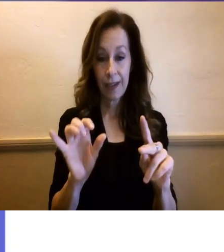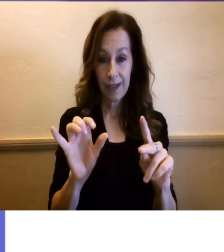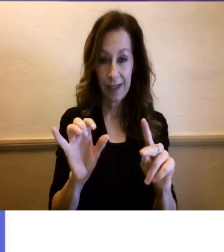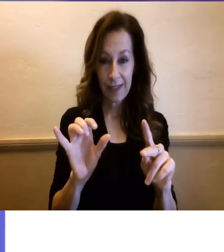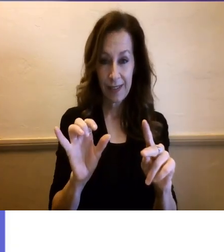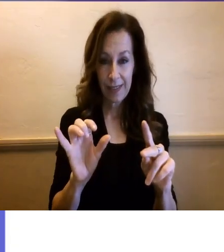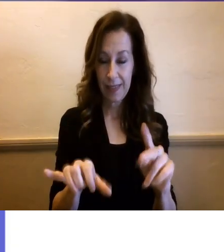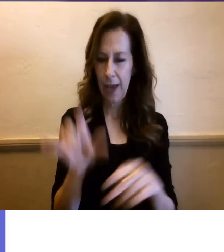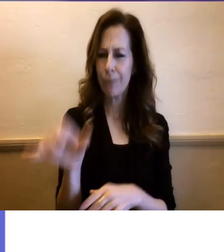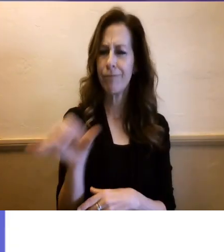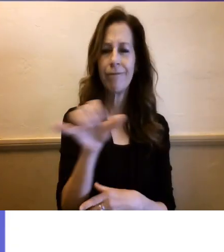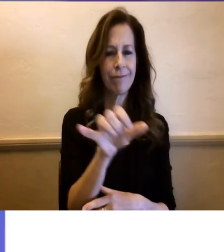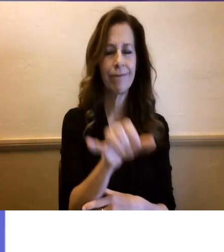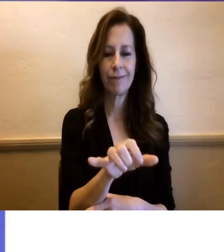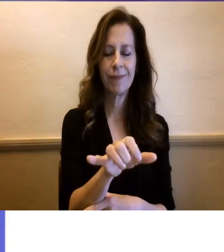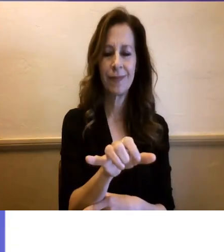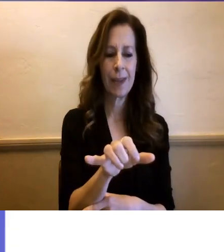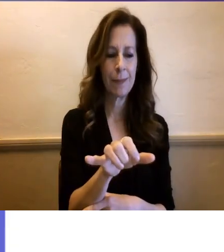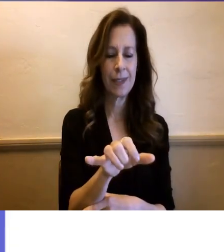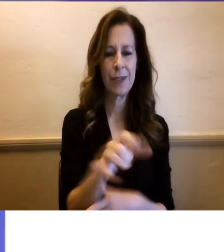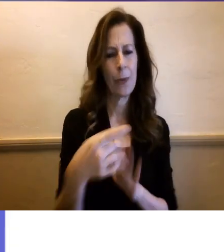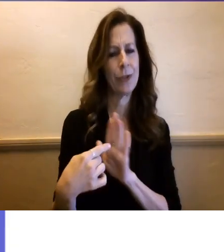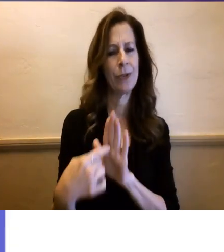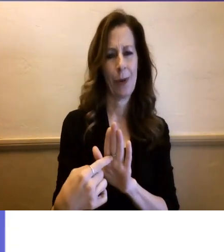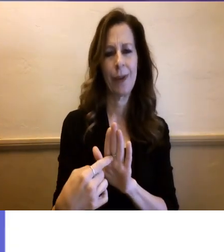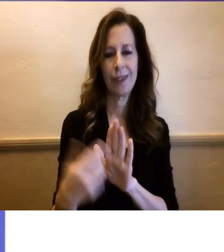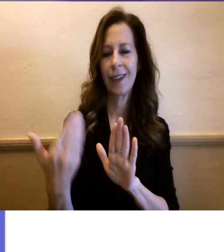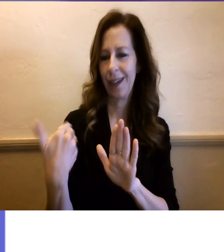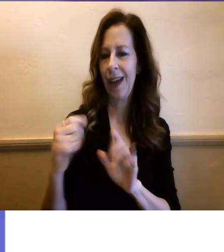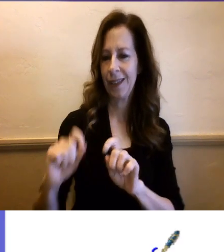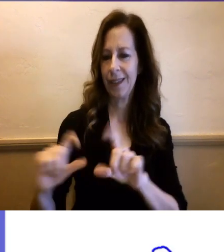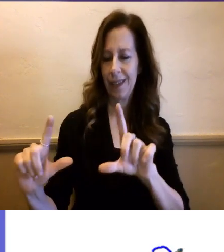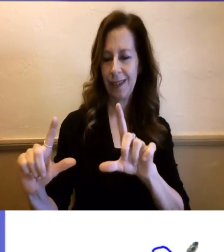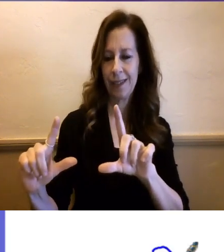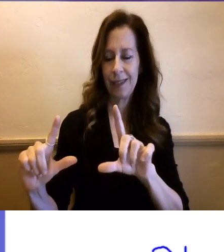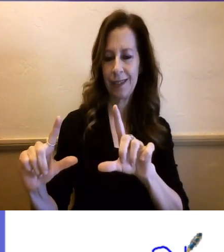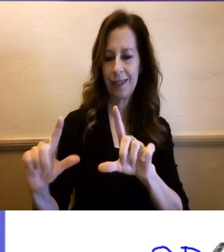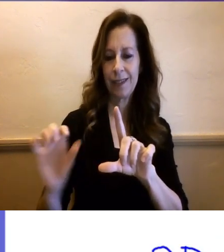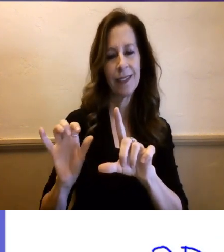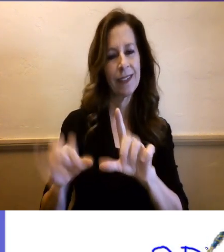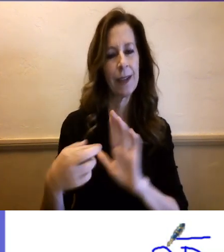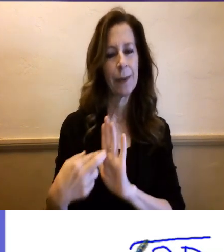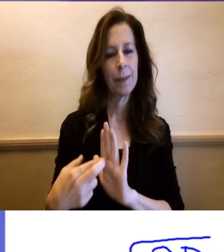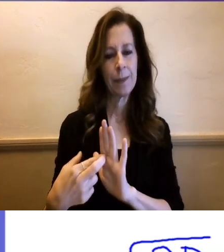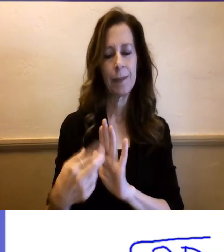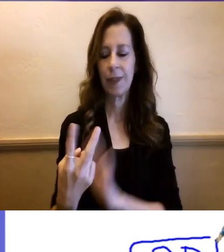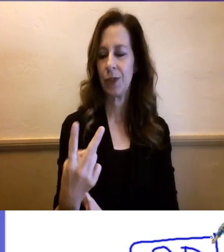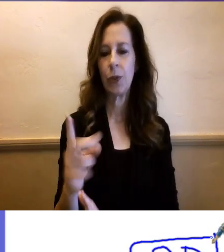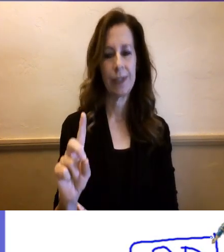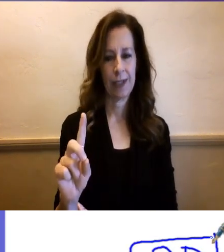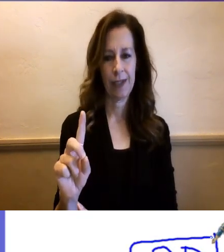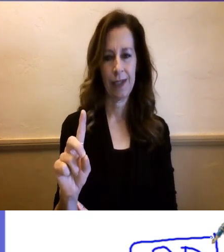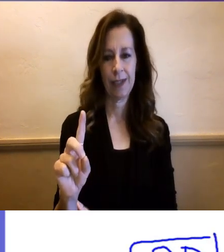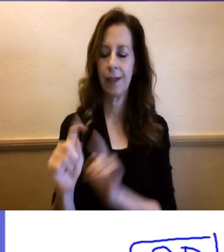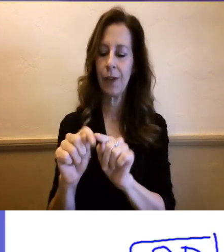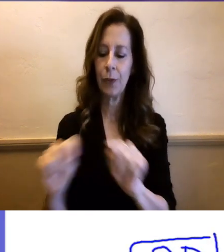All right, so this slide looks just like what I was explaining on the last slide. This right here represents